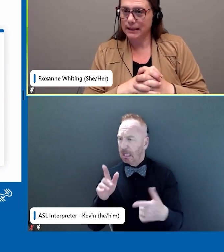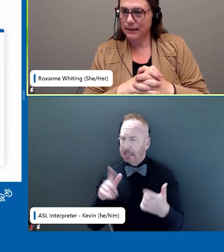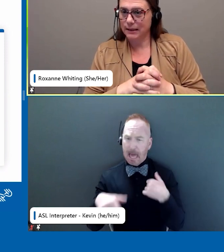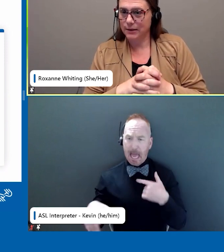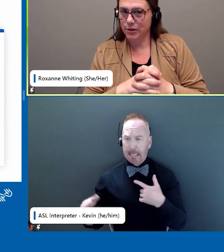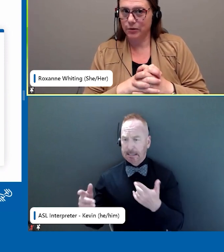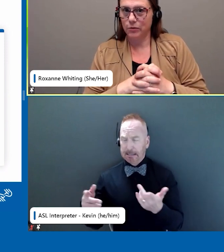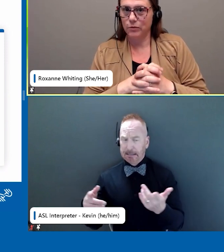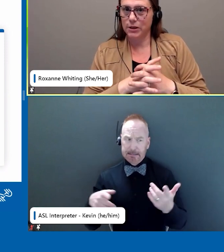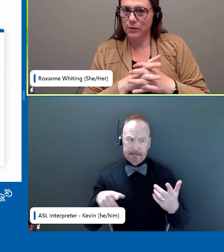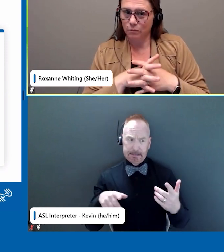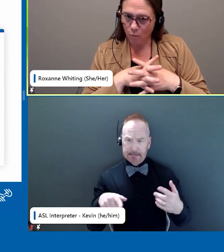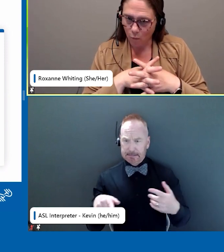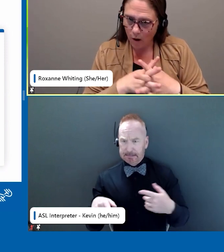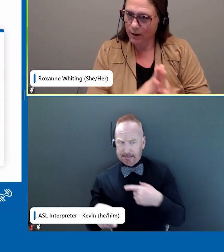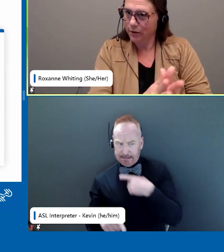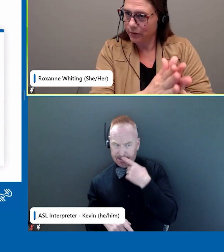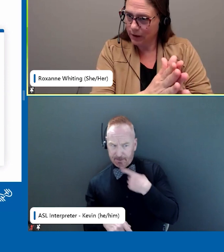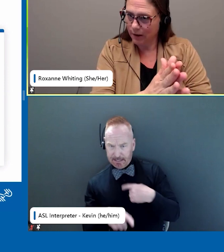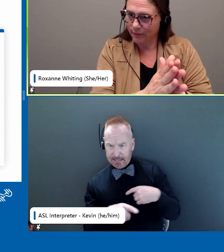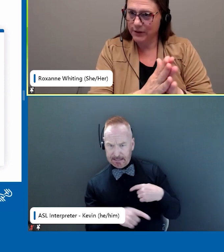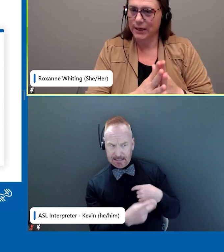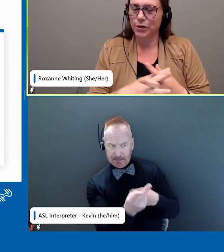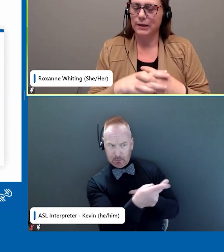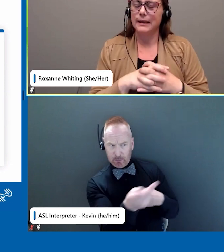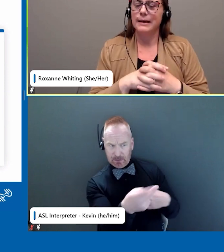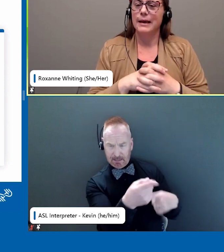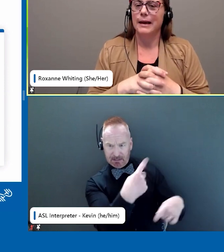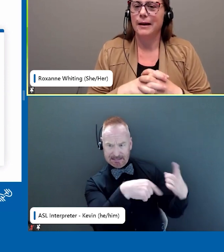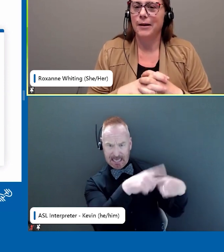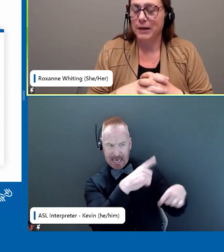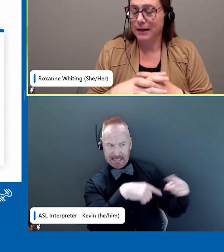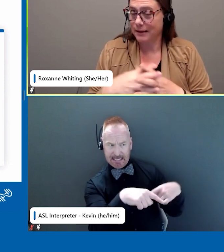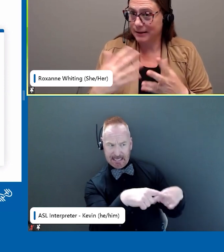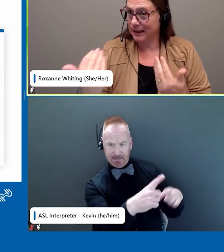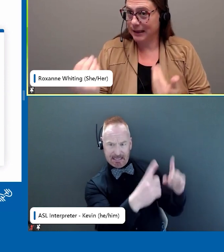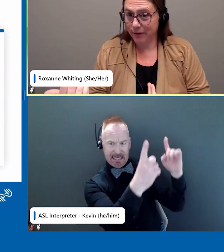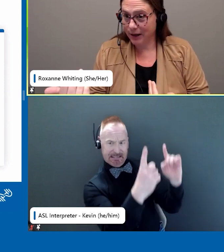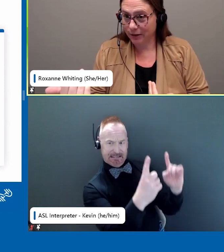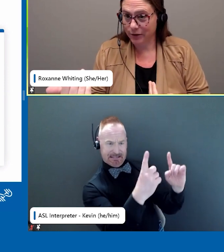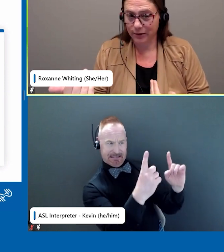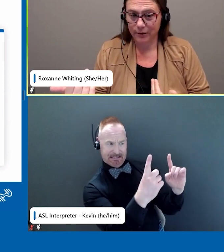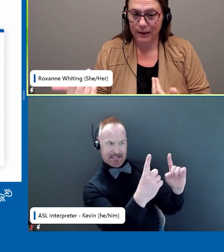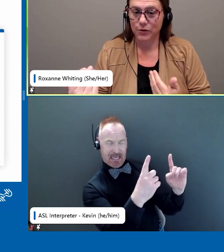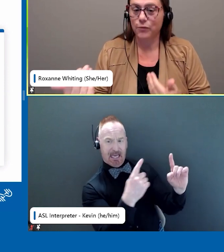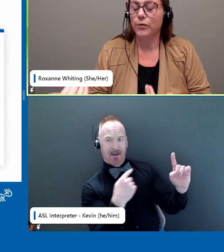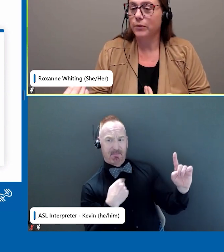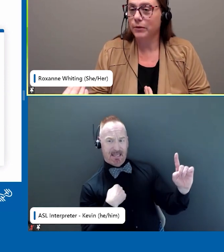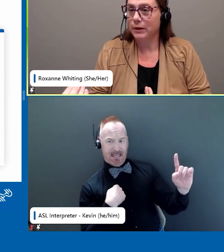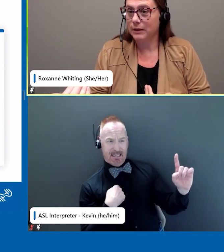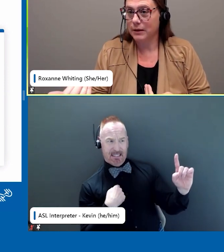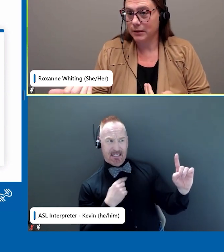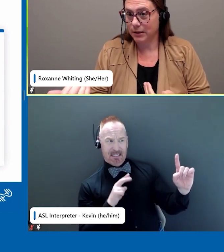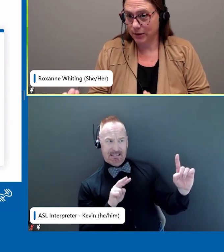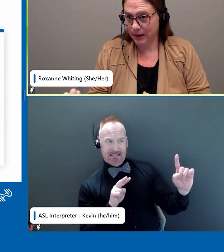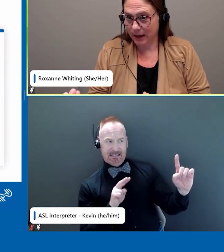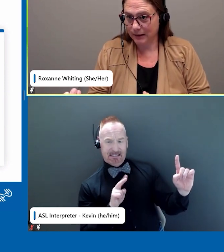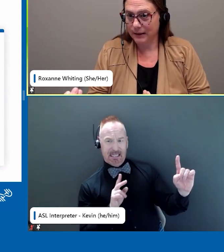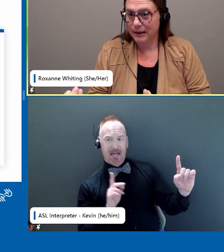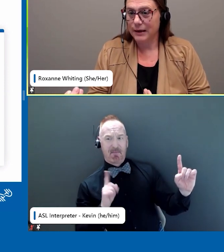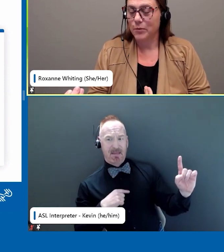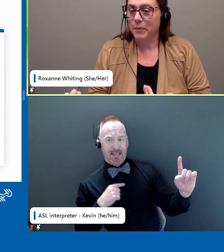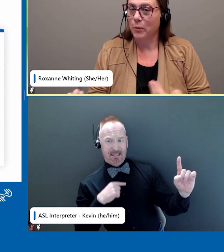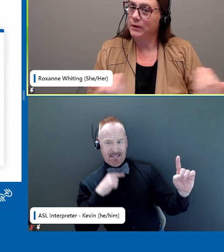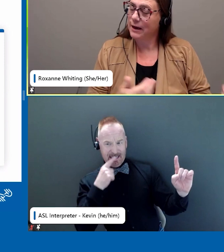very hesitant to just walk through the conversation because in hearing culture, it's rude to do